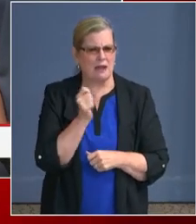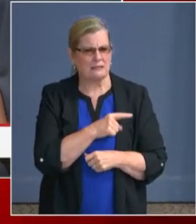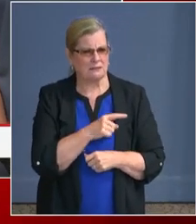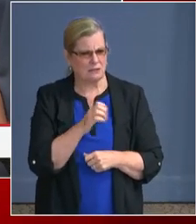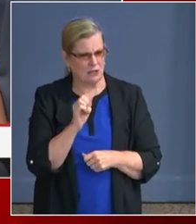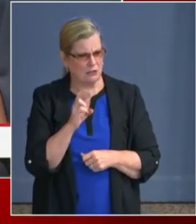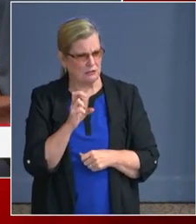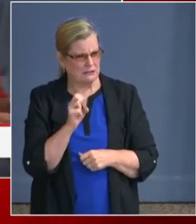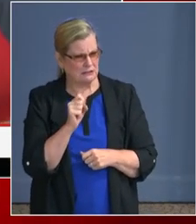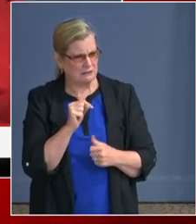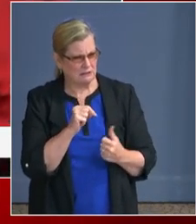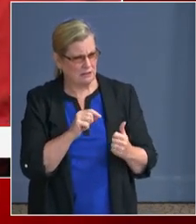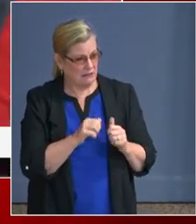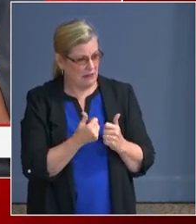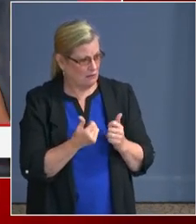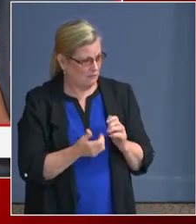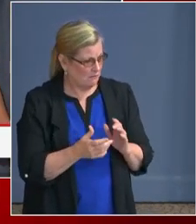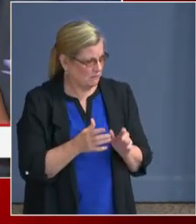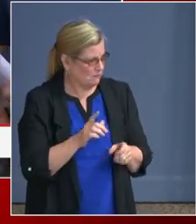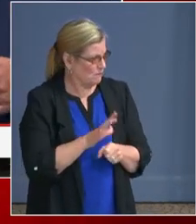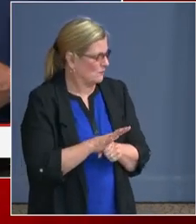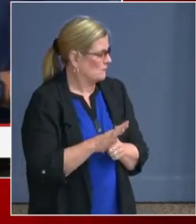current operation.